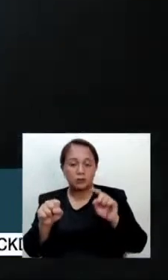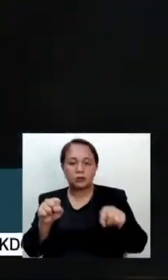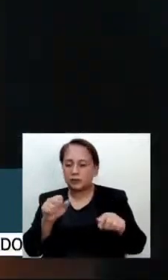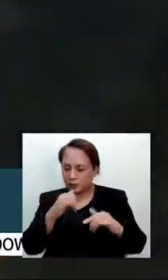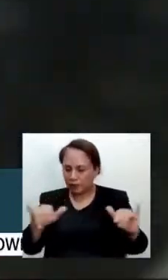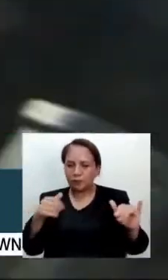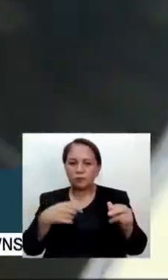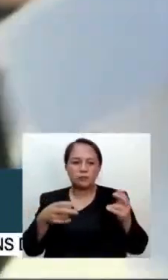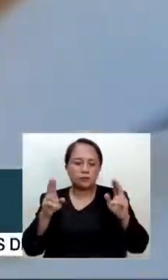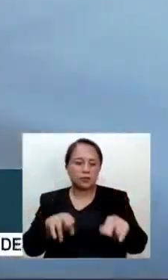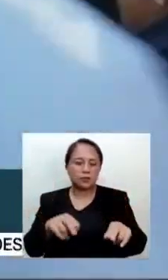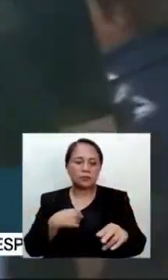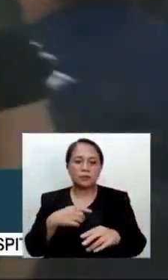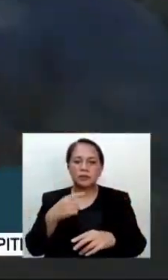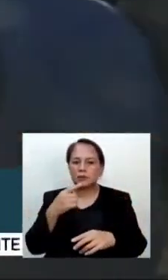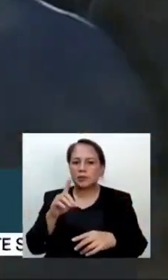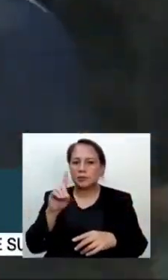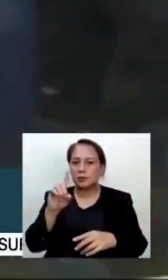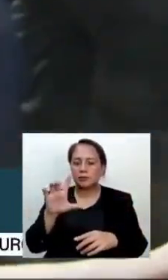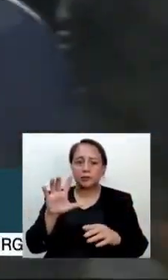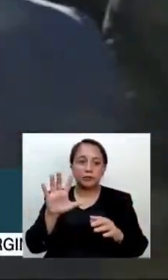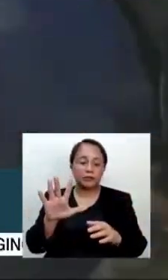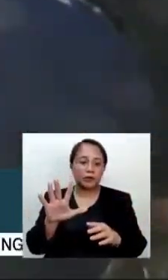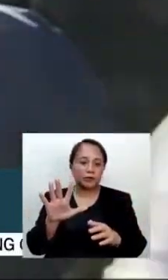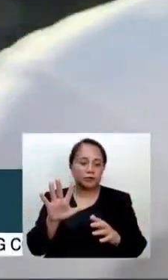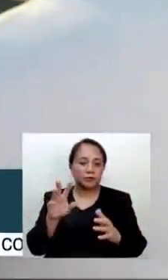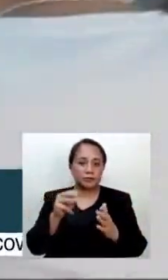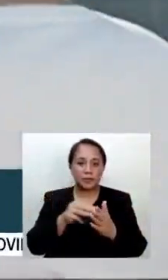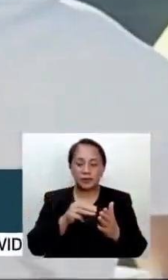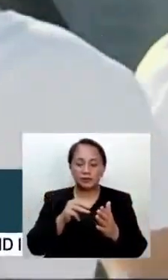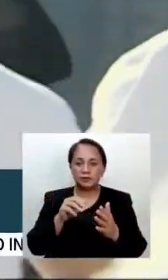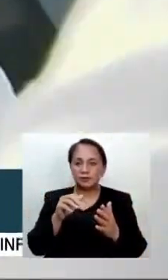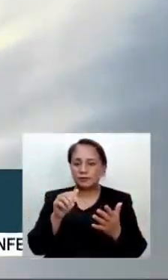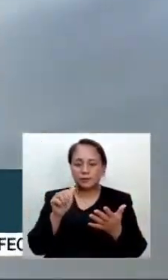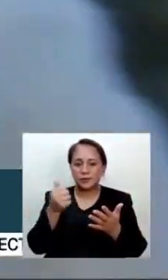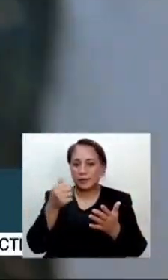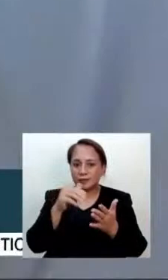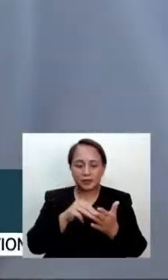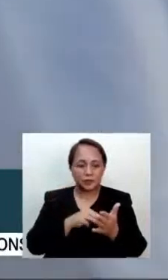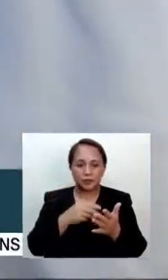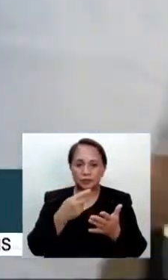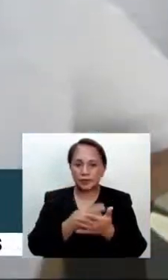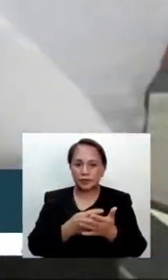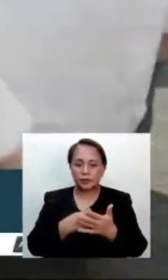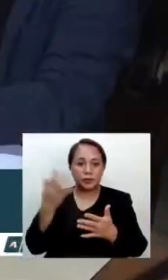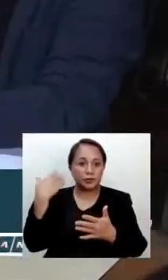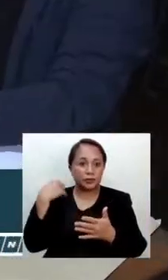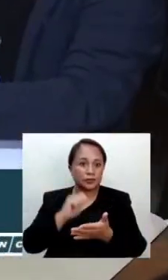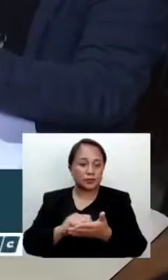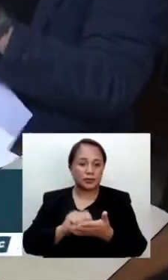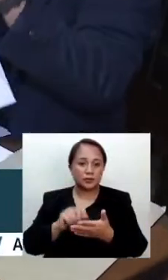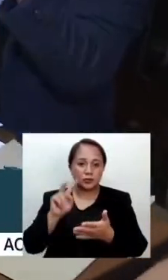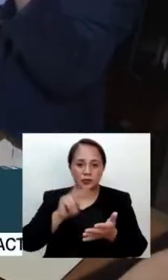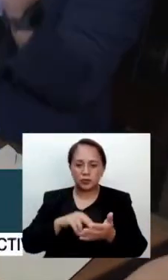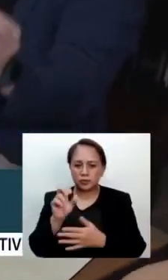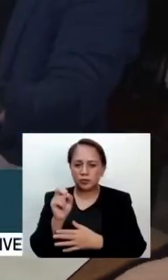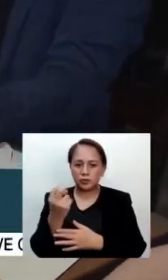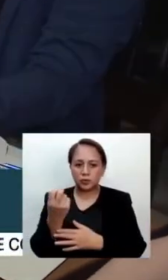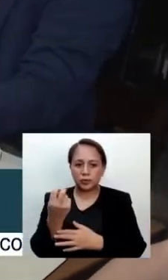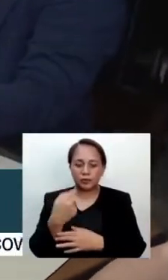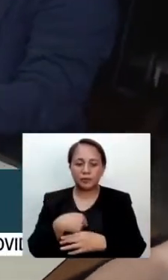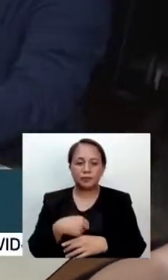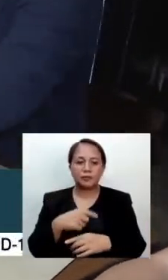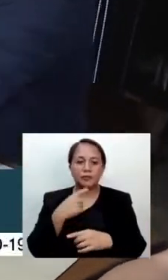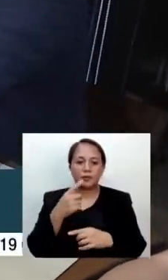that De Lima received 10 million pesos worth of drug payoffs when she was Justice Secretary in 2012. Rafael Ragos, a former National